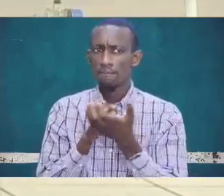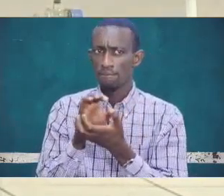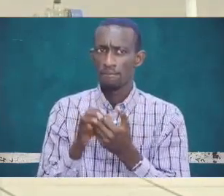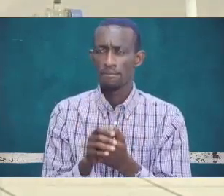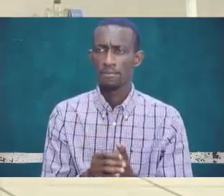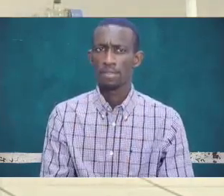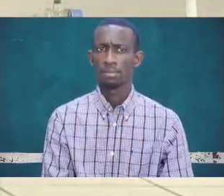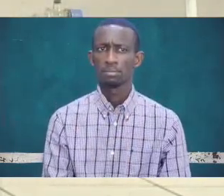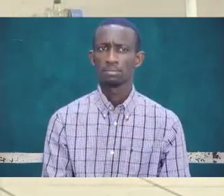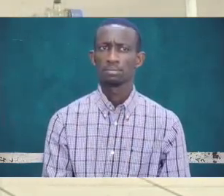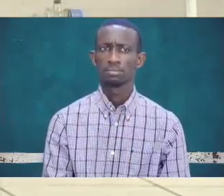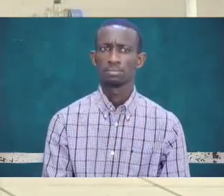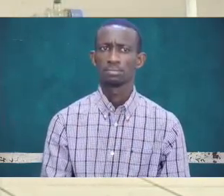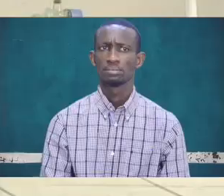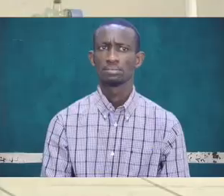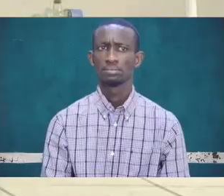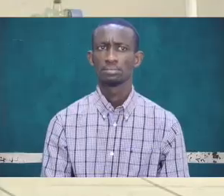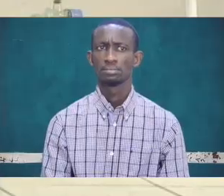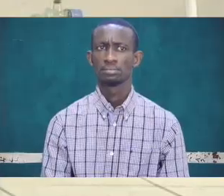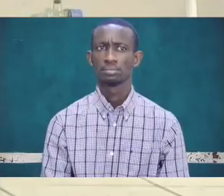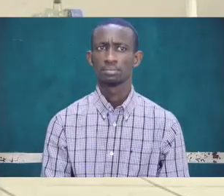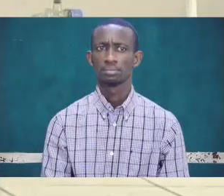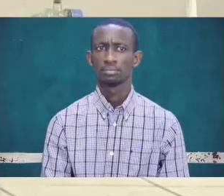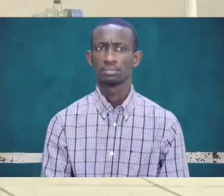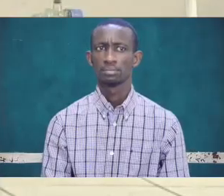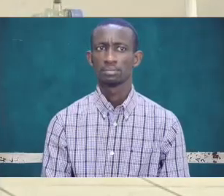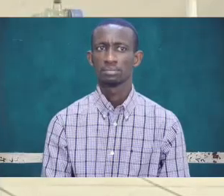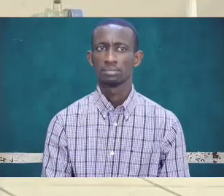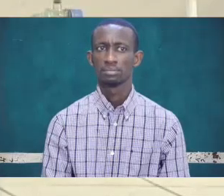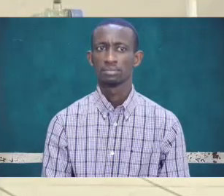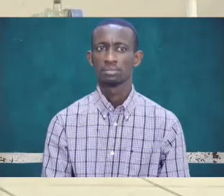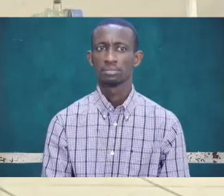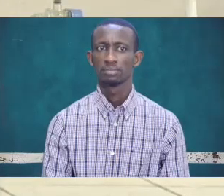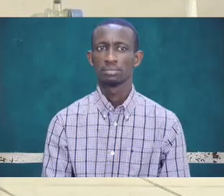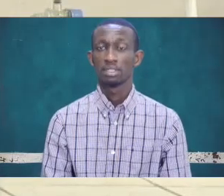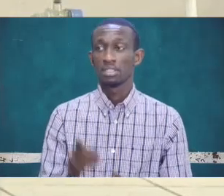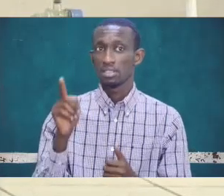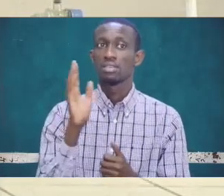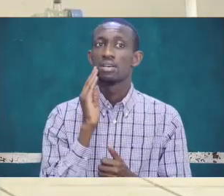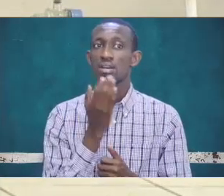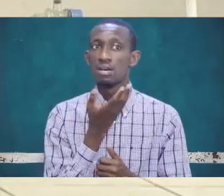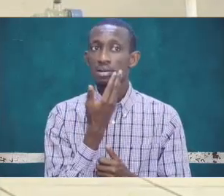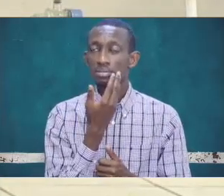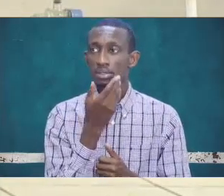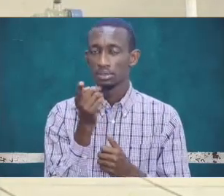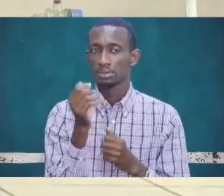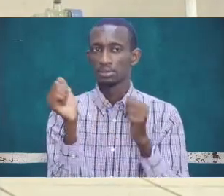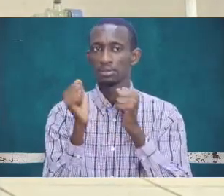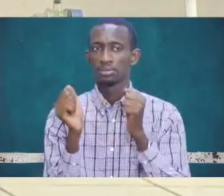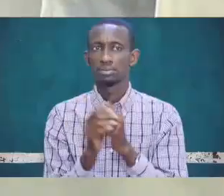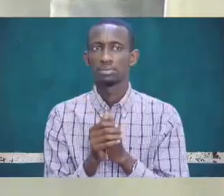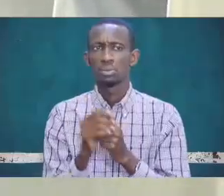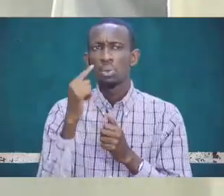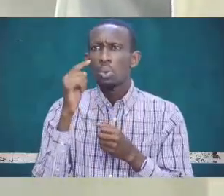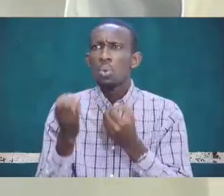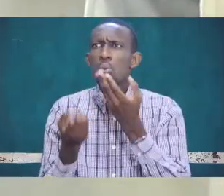So I'm just going to add, this was called water, so it is not hot. So you see